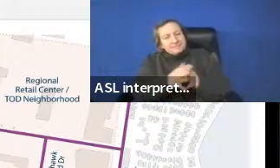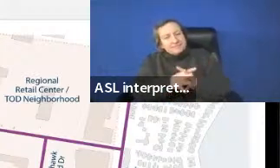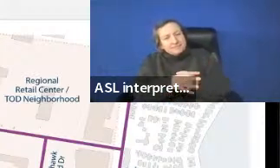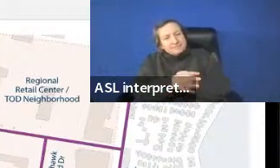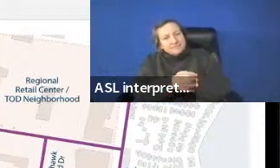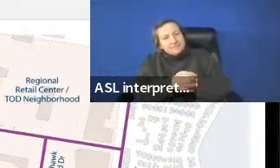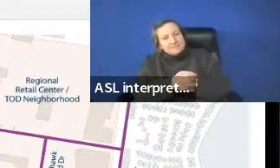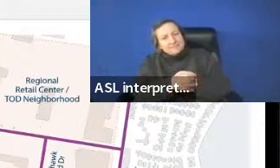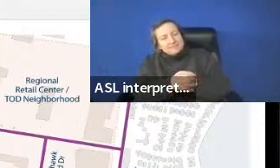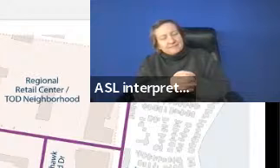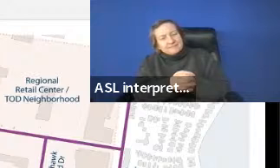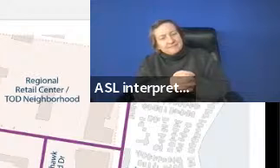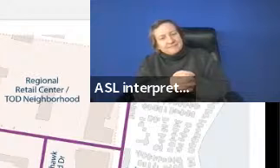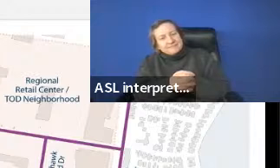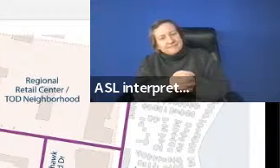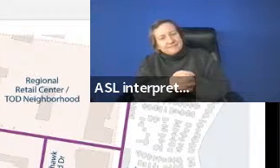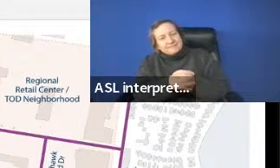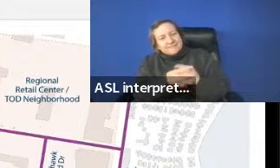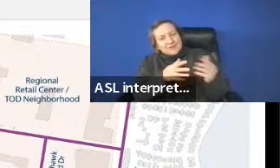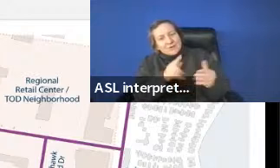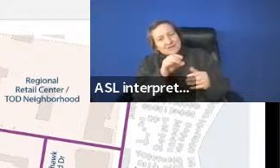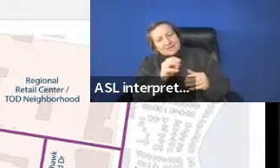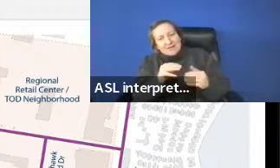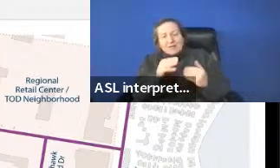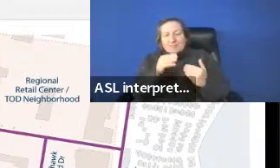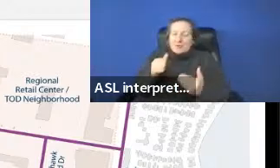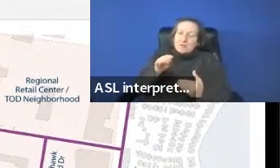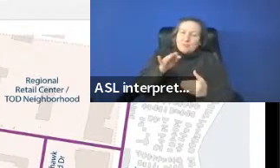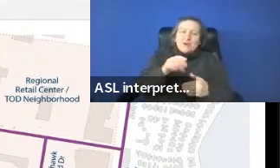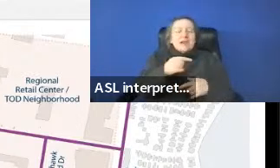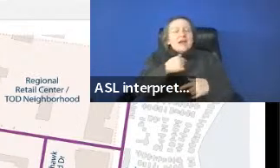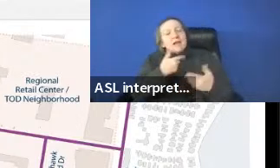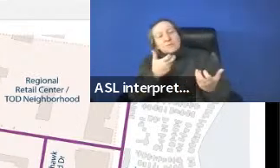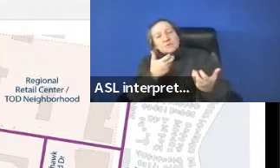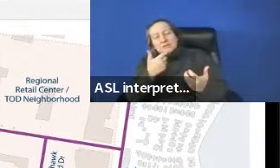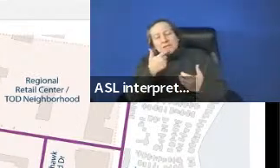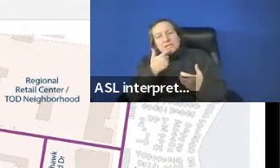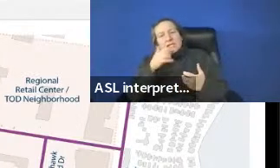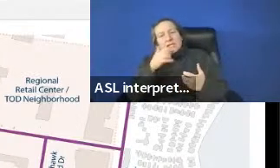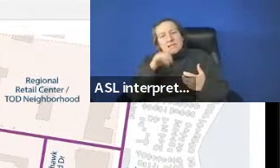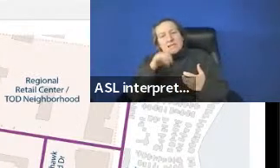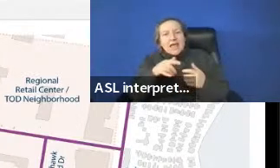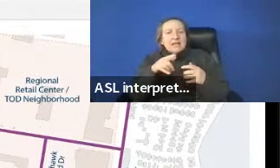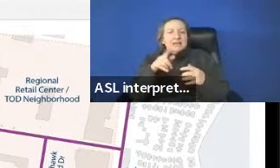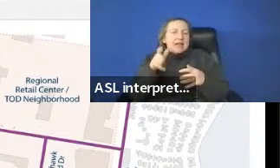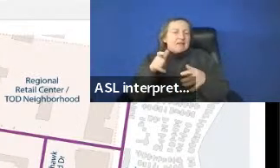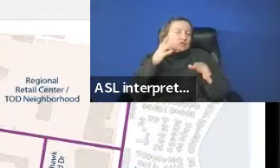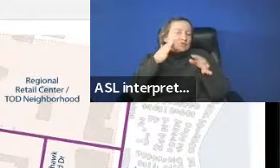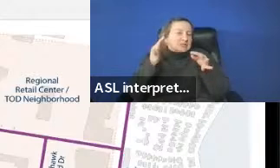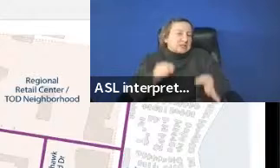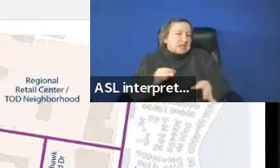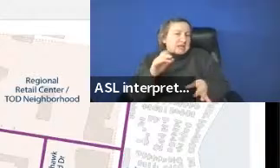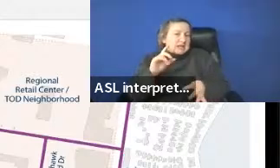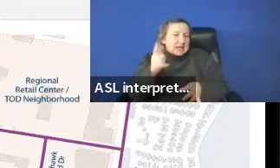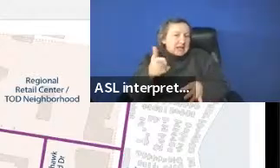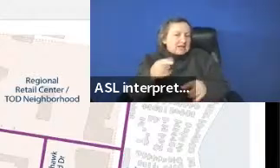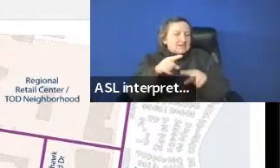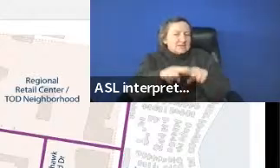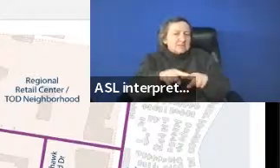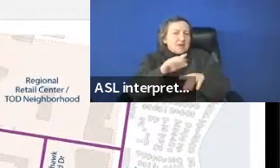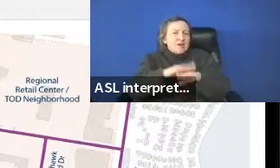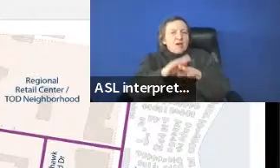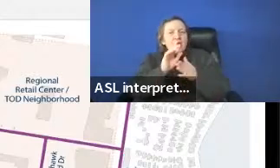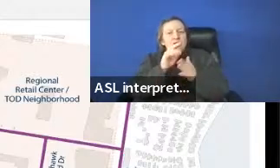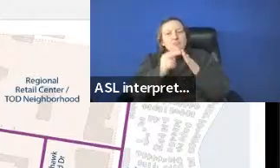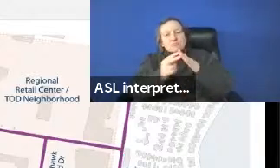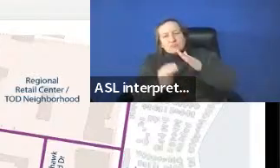Go ahead. Go ahead. Right. I was just going to say that'll need to be determined based on the bridge design. And